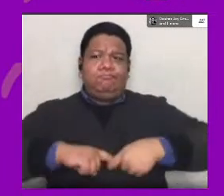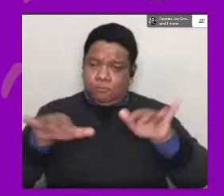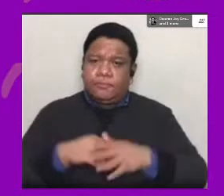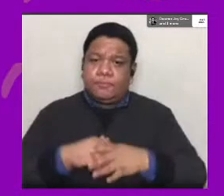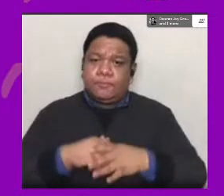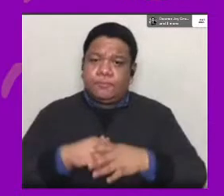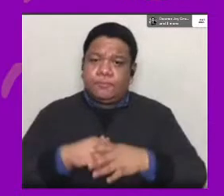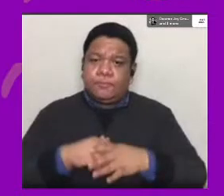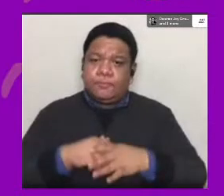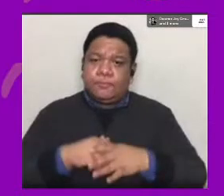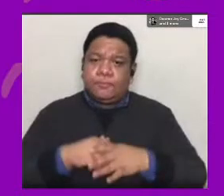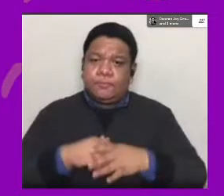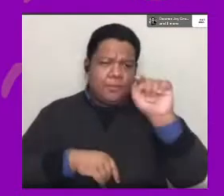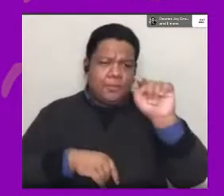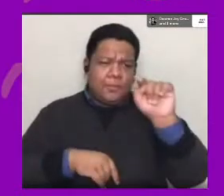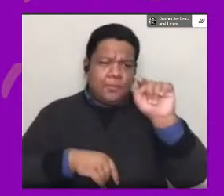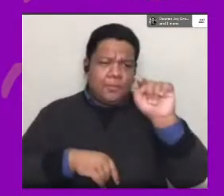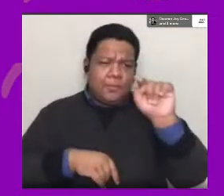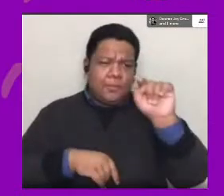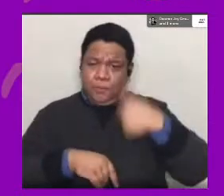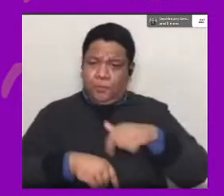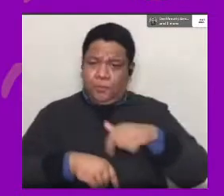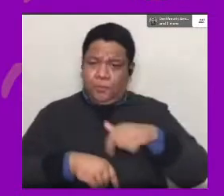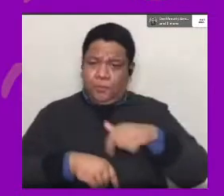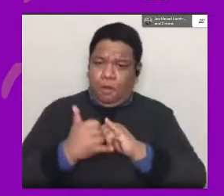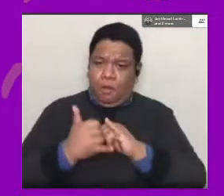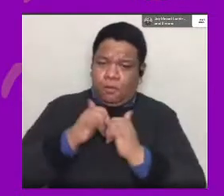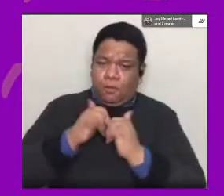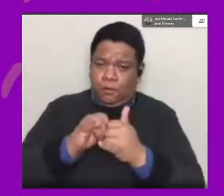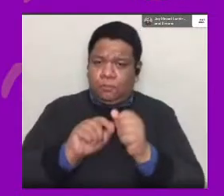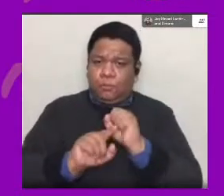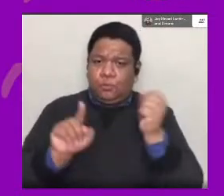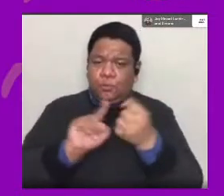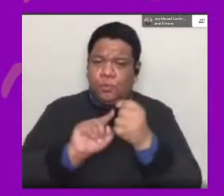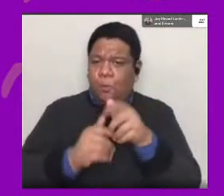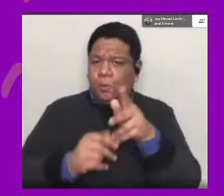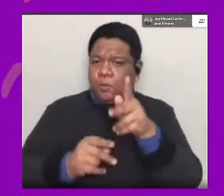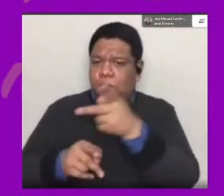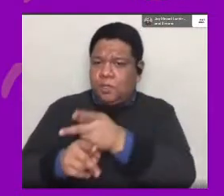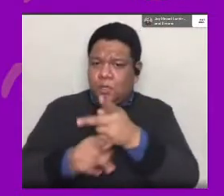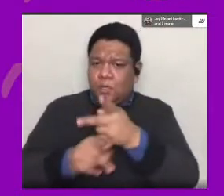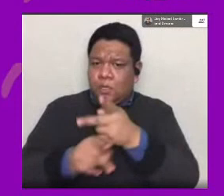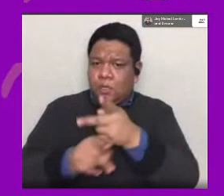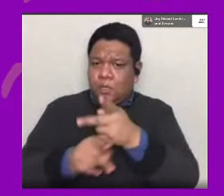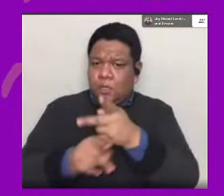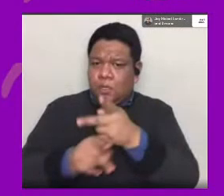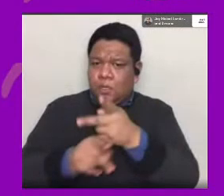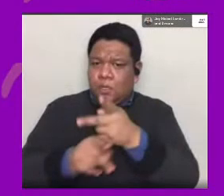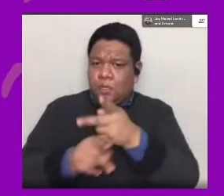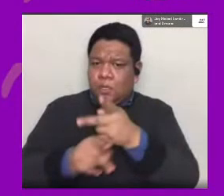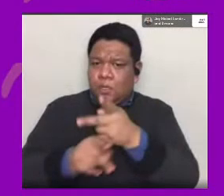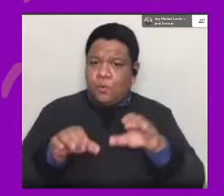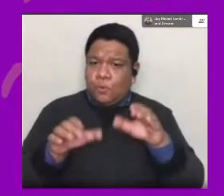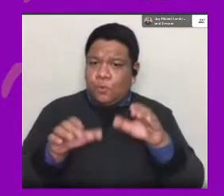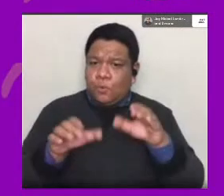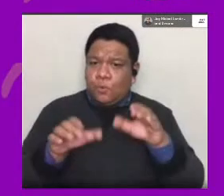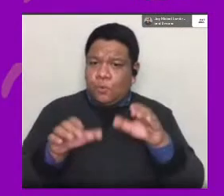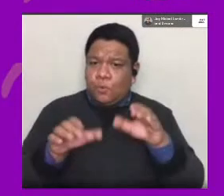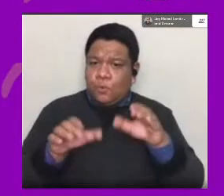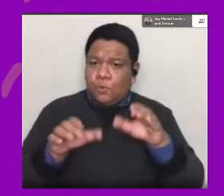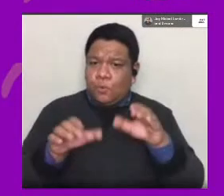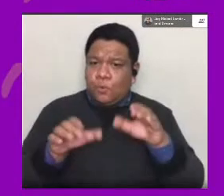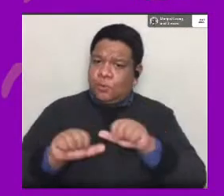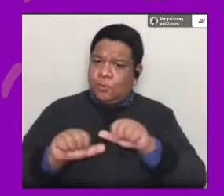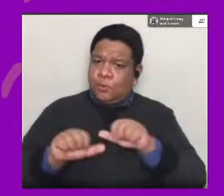government agencies, we adapted to the situation to take care of our own employees and staff, so that we can continue